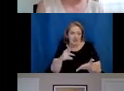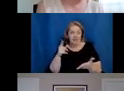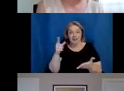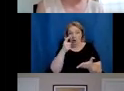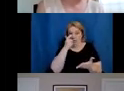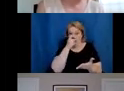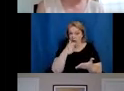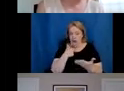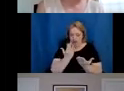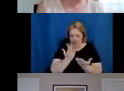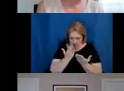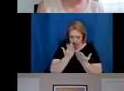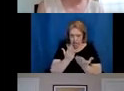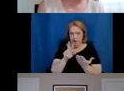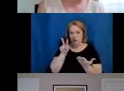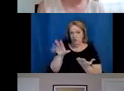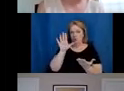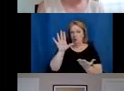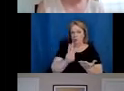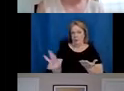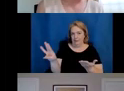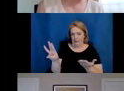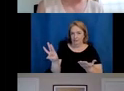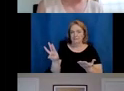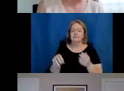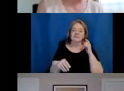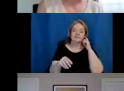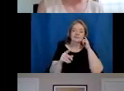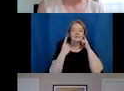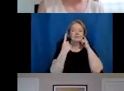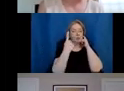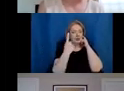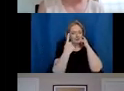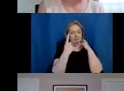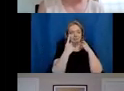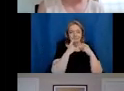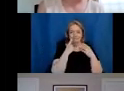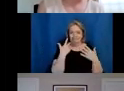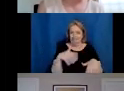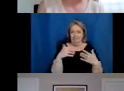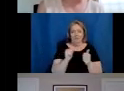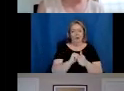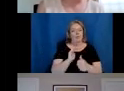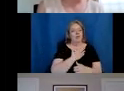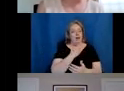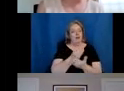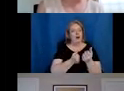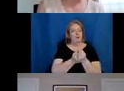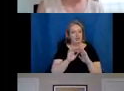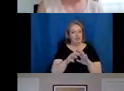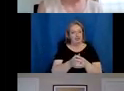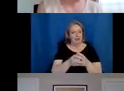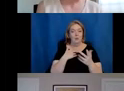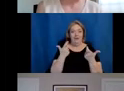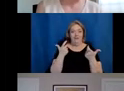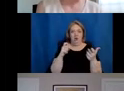highly recommend you look at her website. And what's really remarkable about our foundation is we have a very large